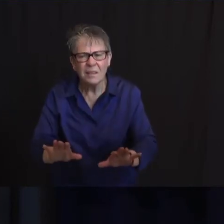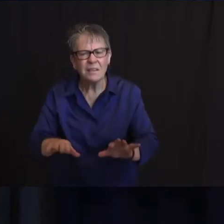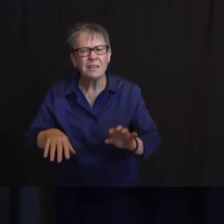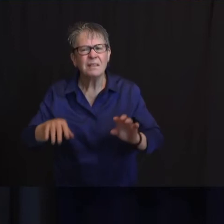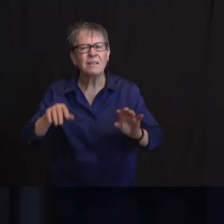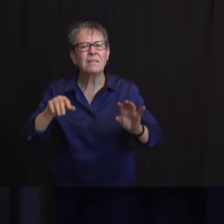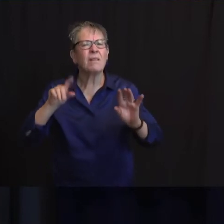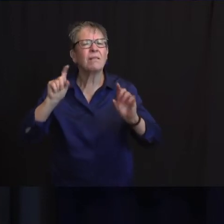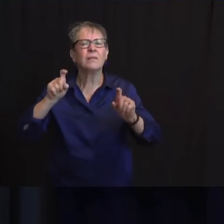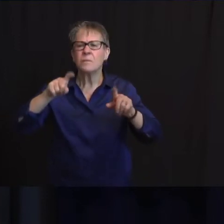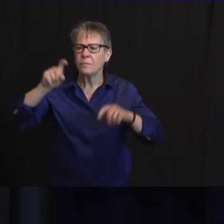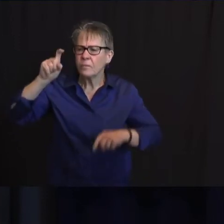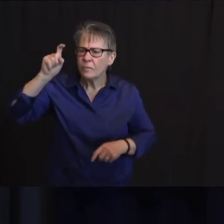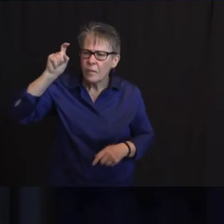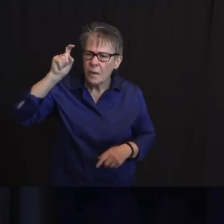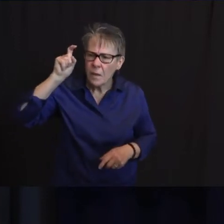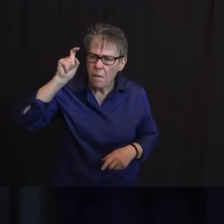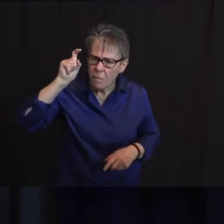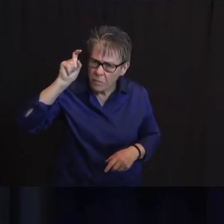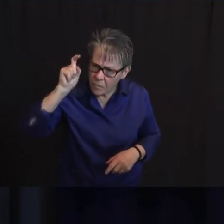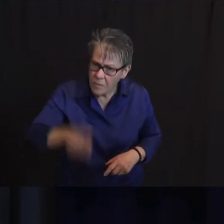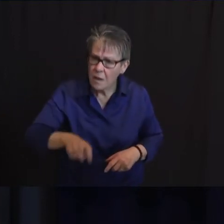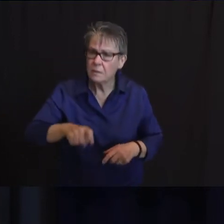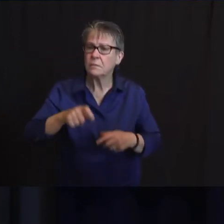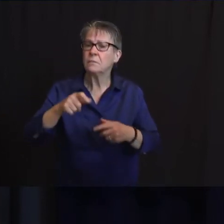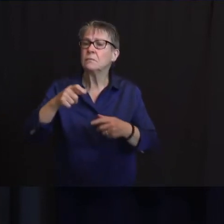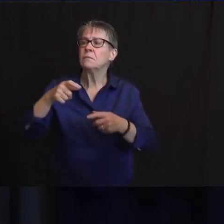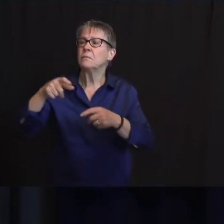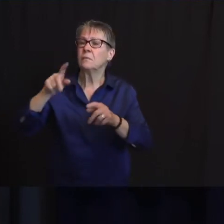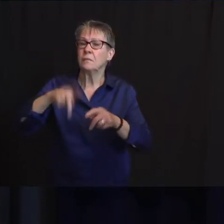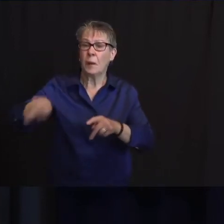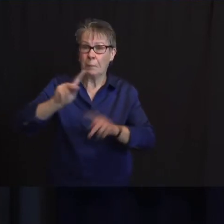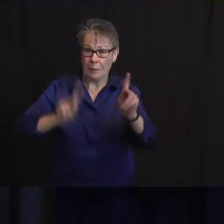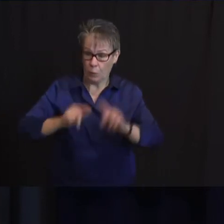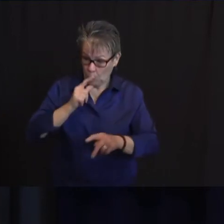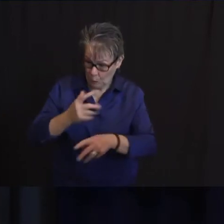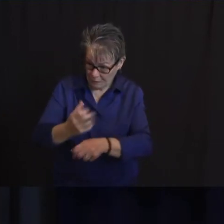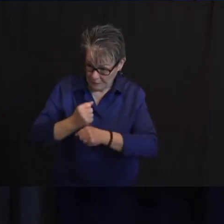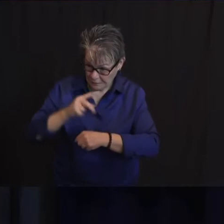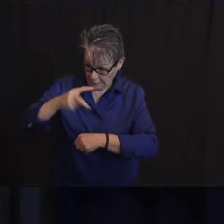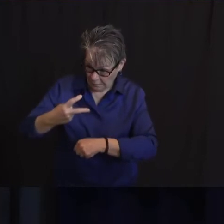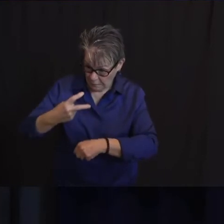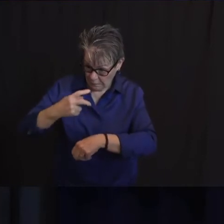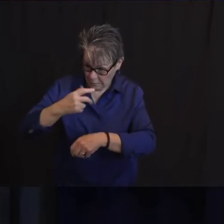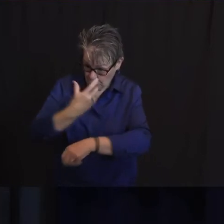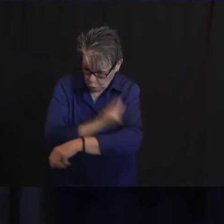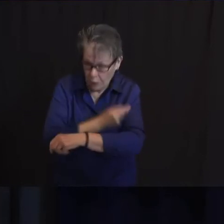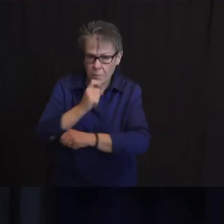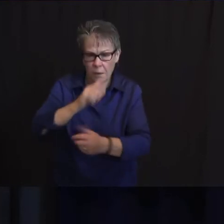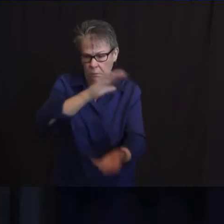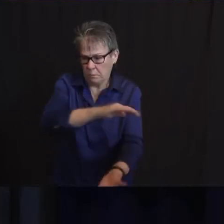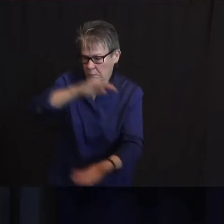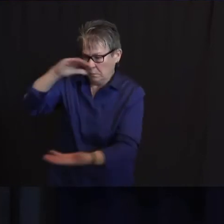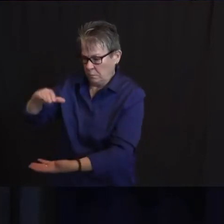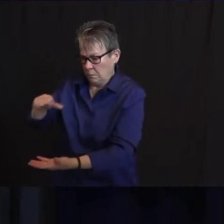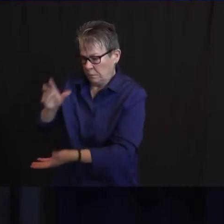set aside, so people will get their second dose. So we have to make sure that they have their appointments to get their second